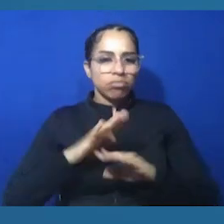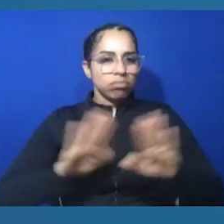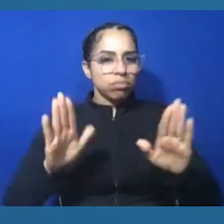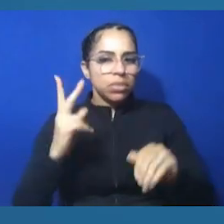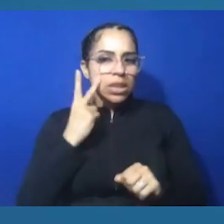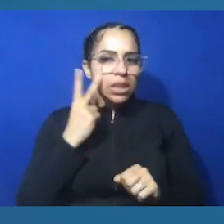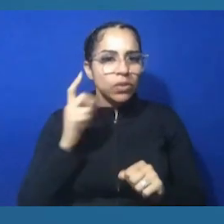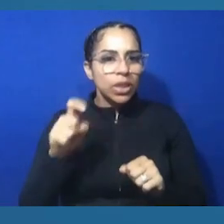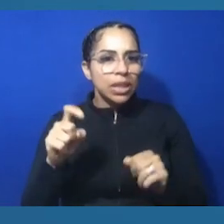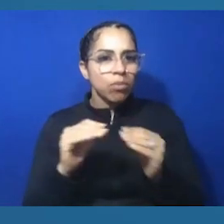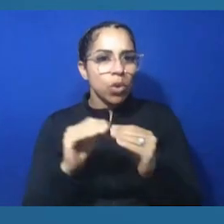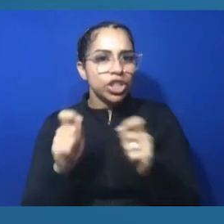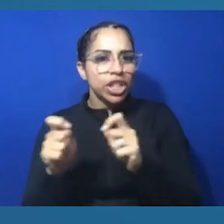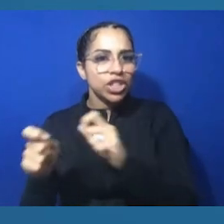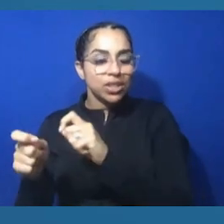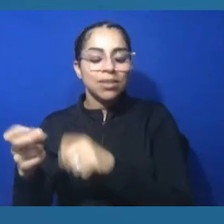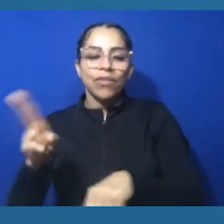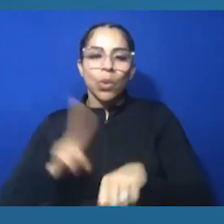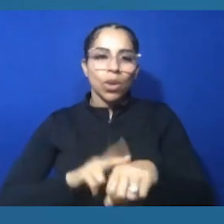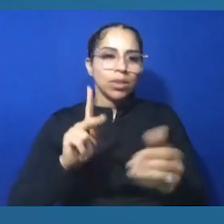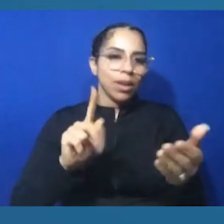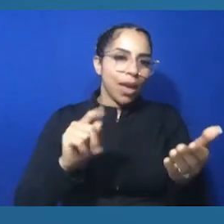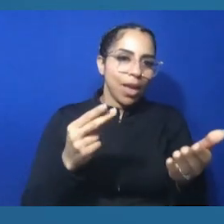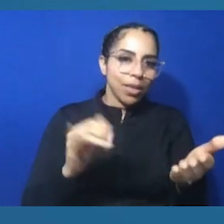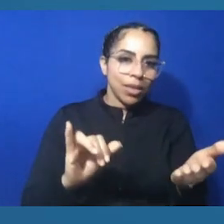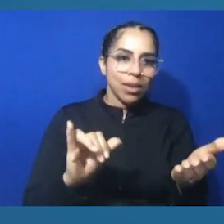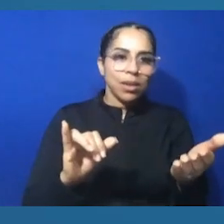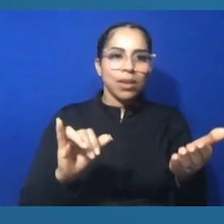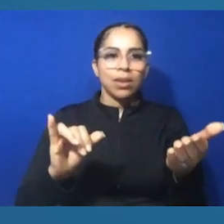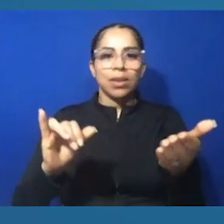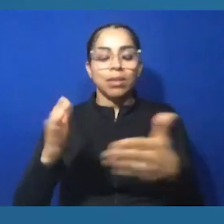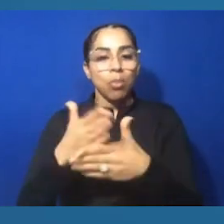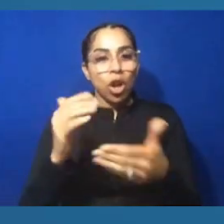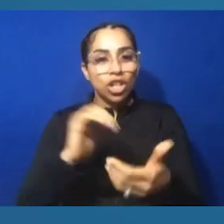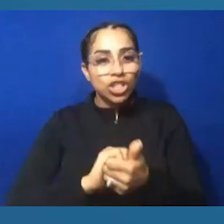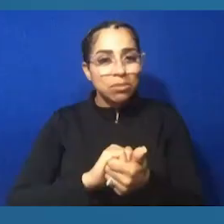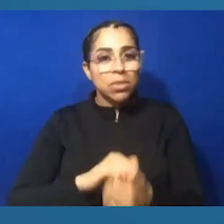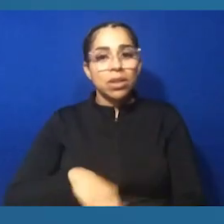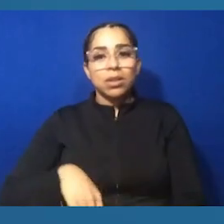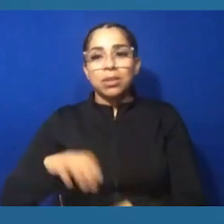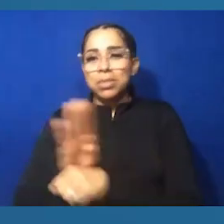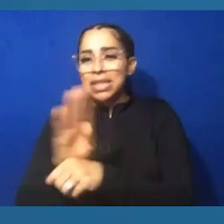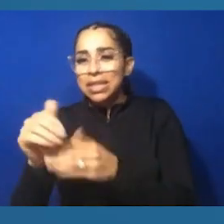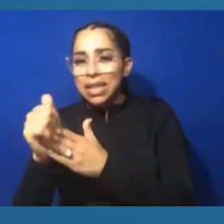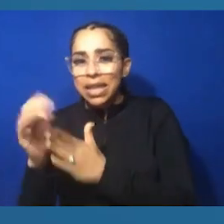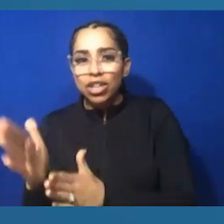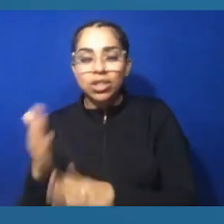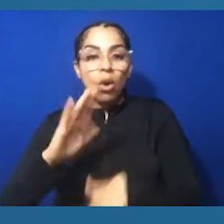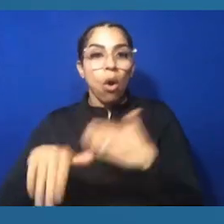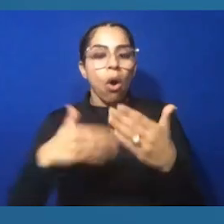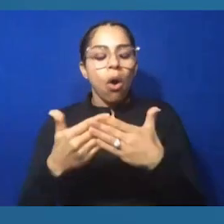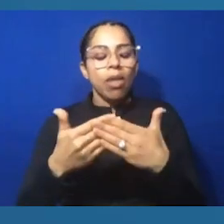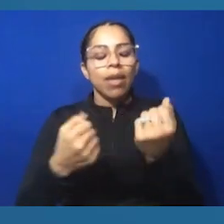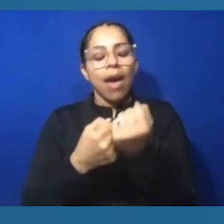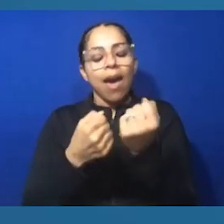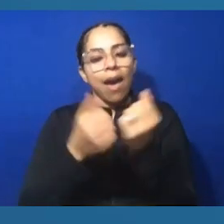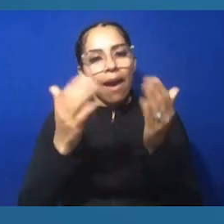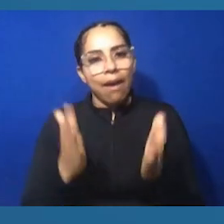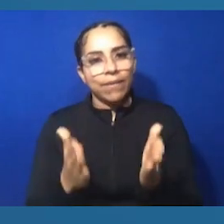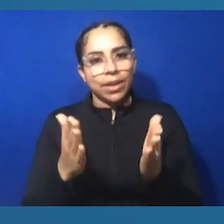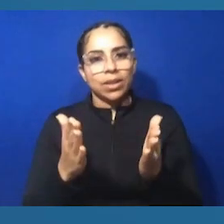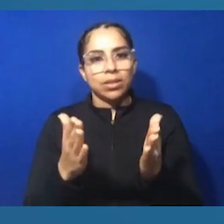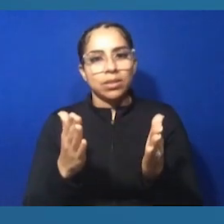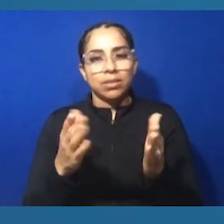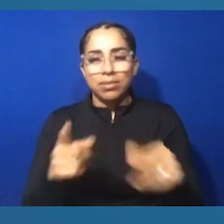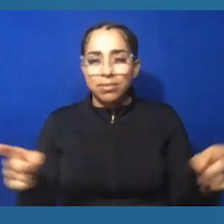And of course, Kathy Hochul and you, the whole business, the partnership, and all the business leaders, and all the advocates that came out to raise your